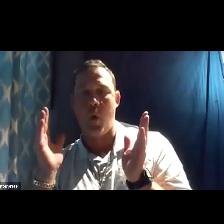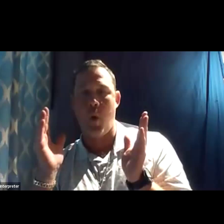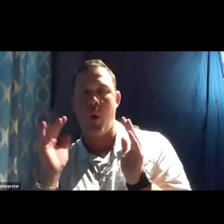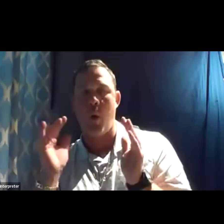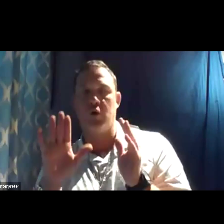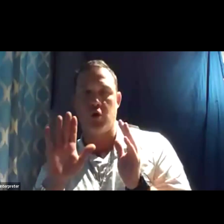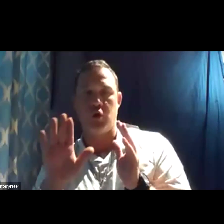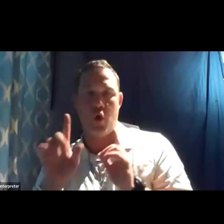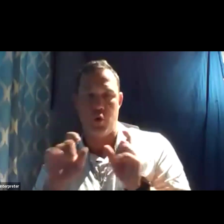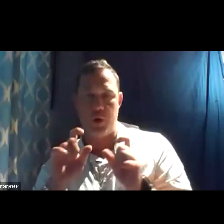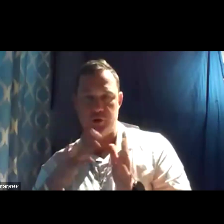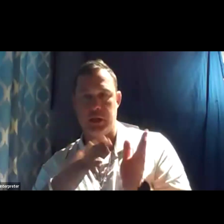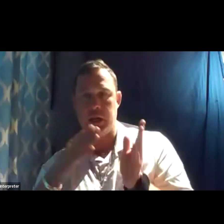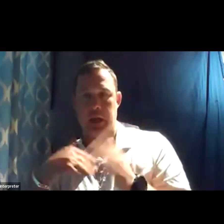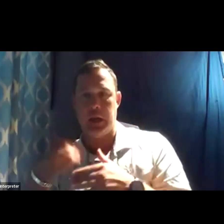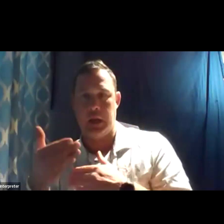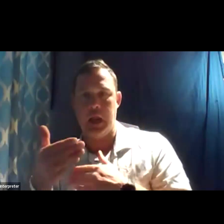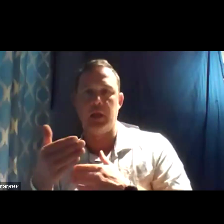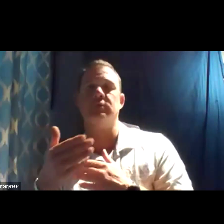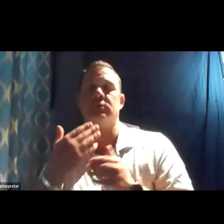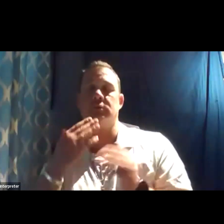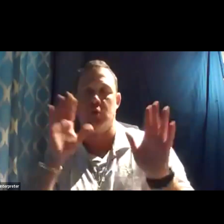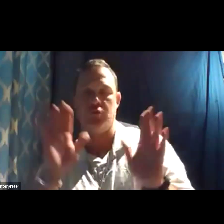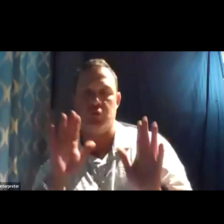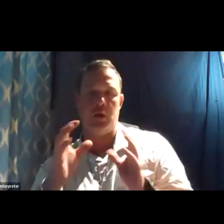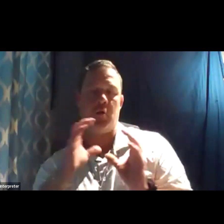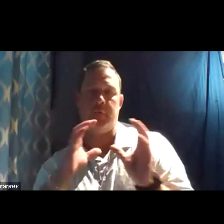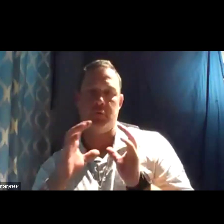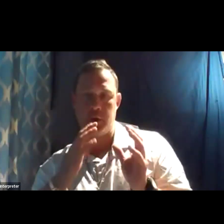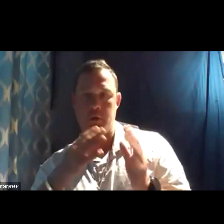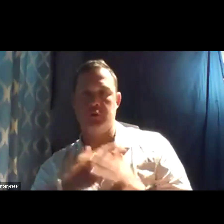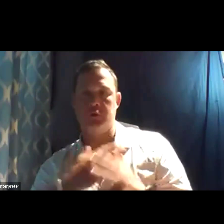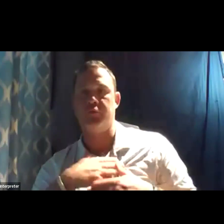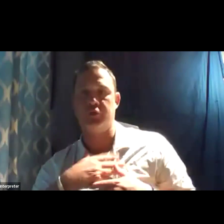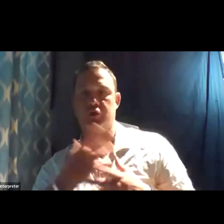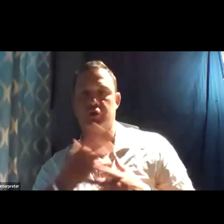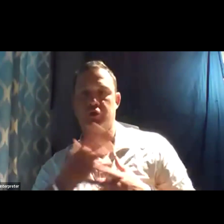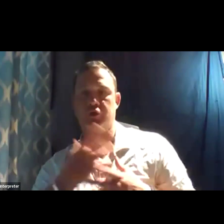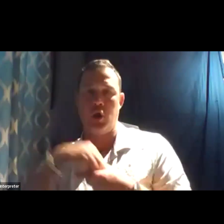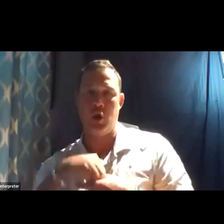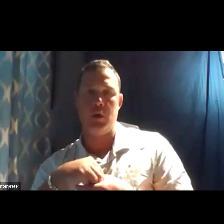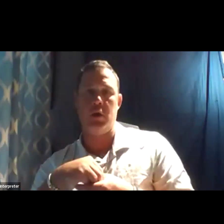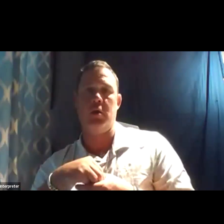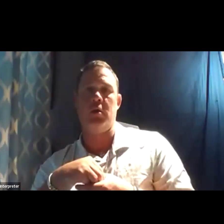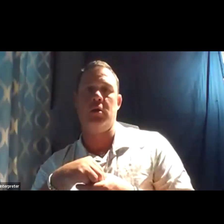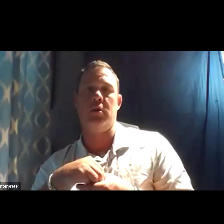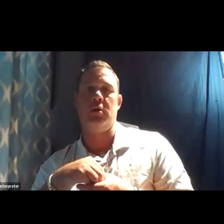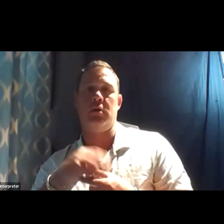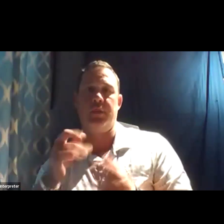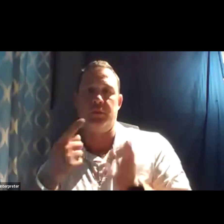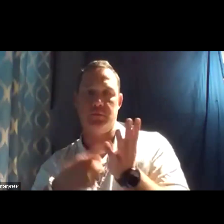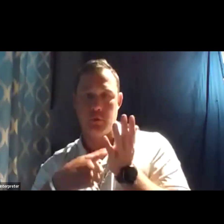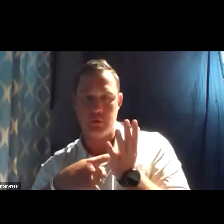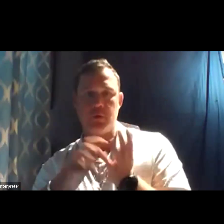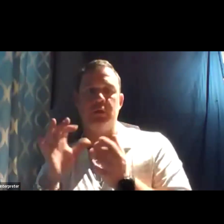questions next. But really great conversation. I appreciate being included in this forum. As always,